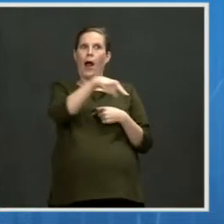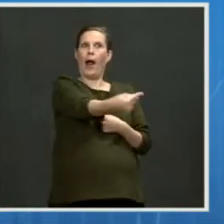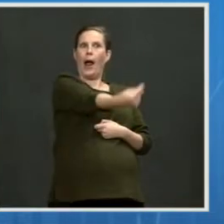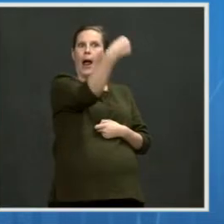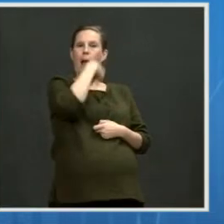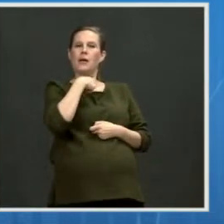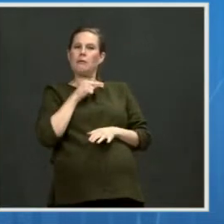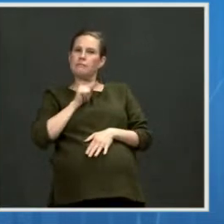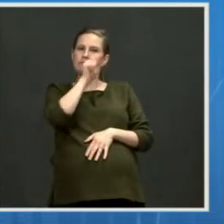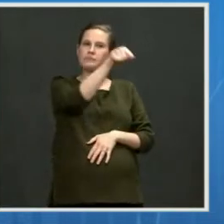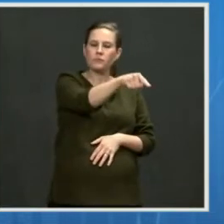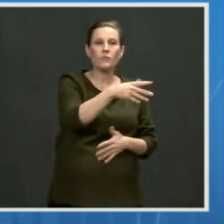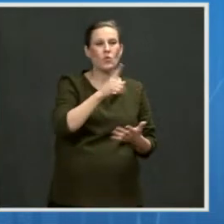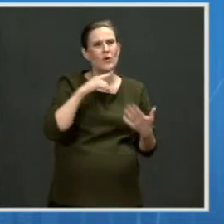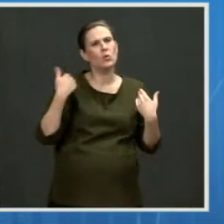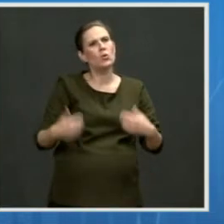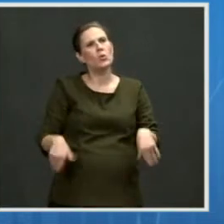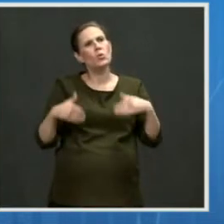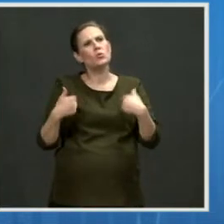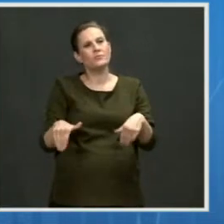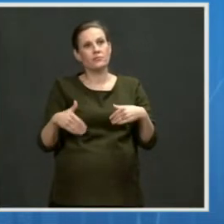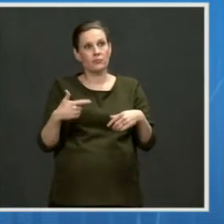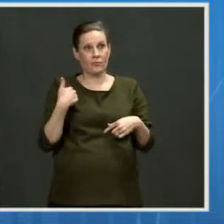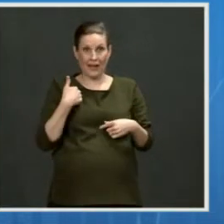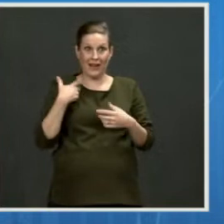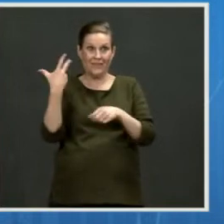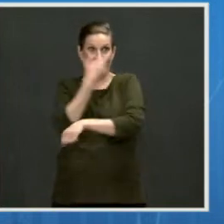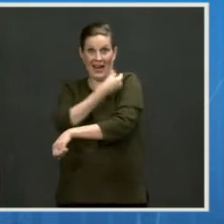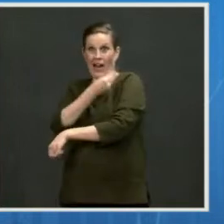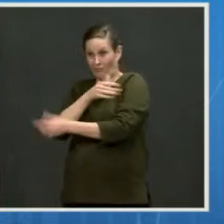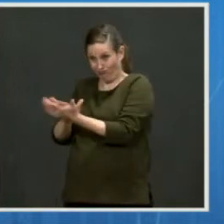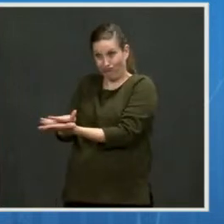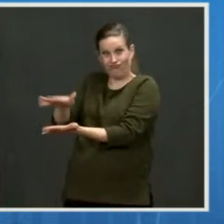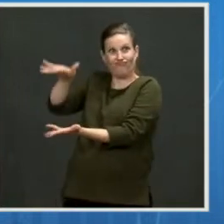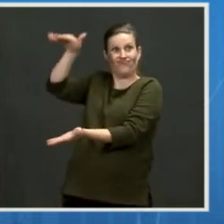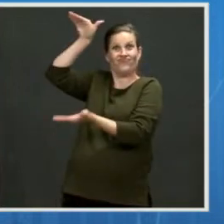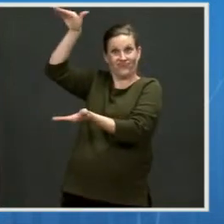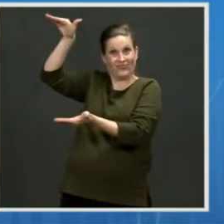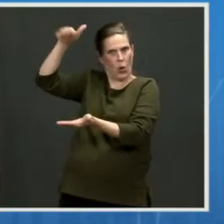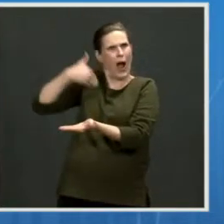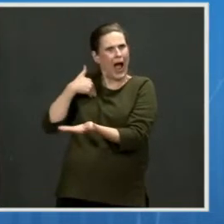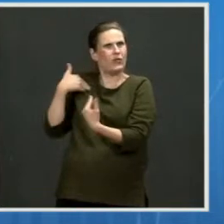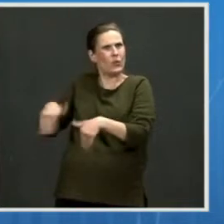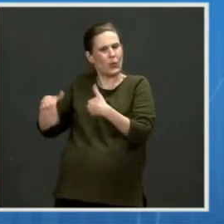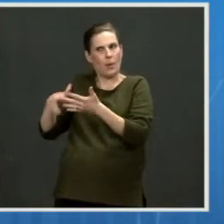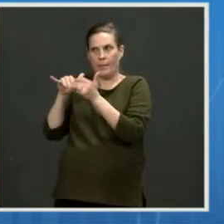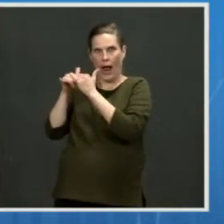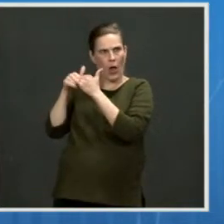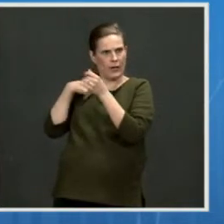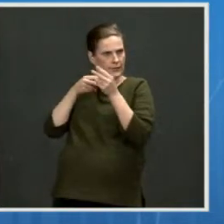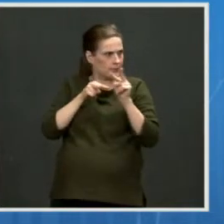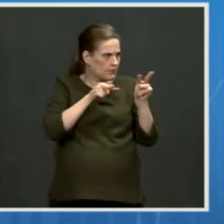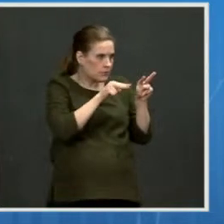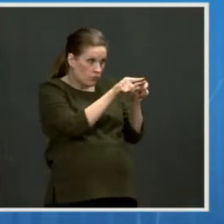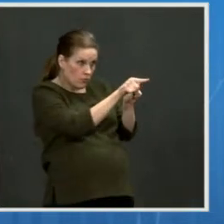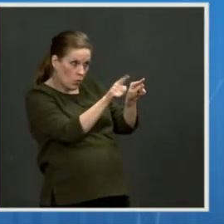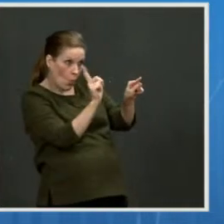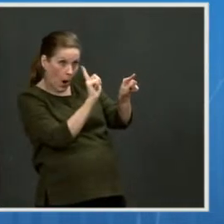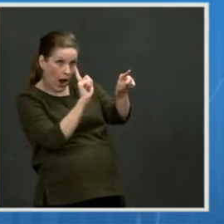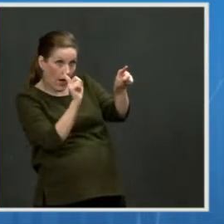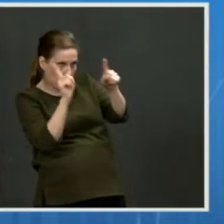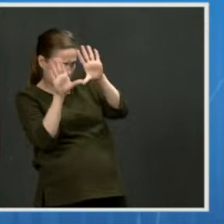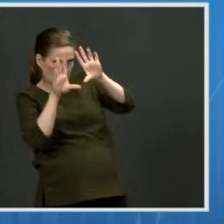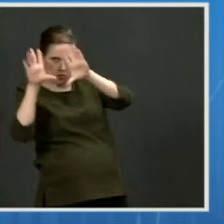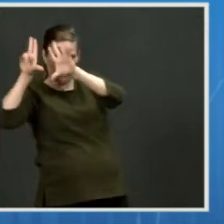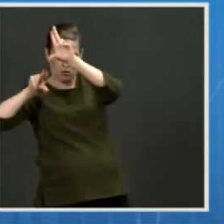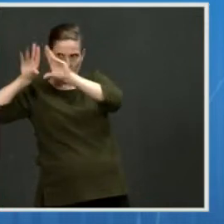of vaccines. So I might not think of it as much as shifting, as much as I might think of making sure that we're putting enough vaccines in all